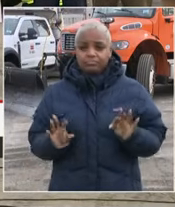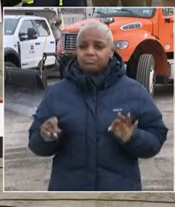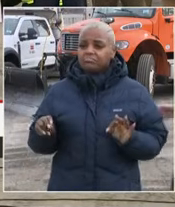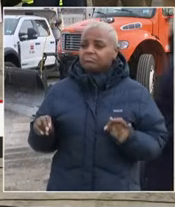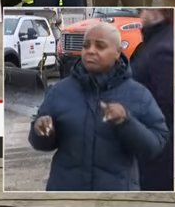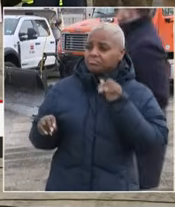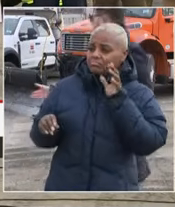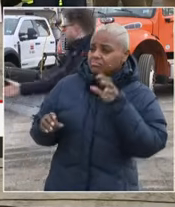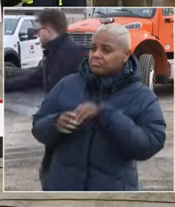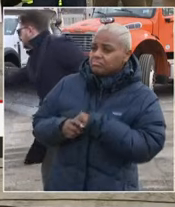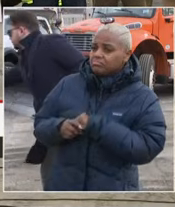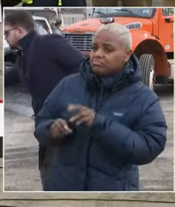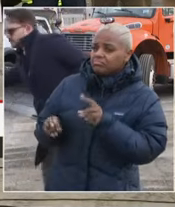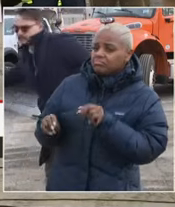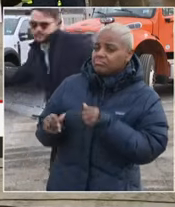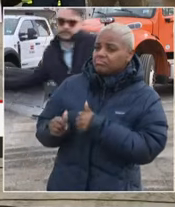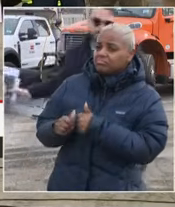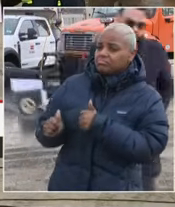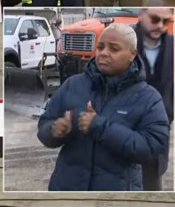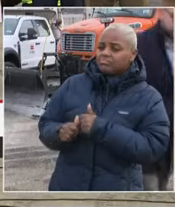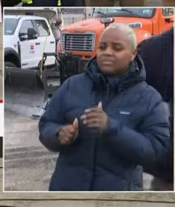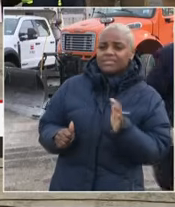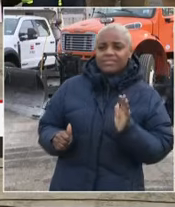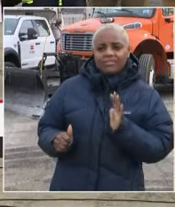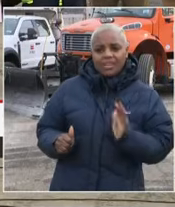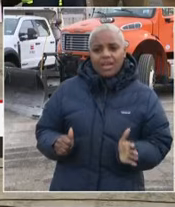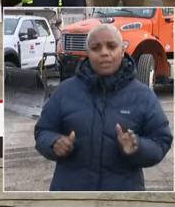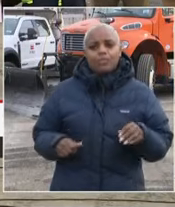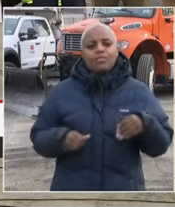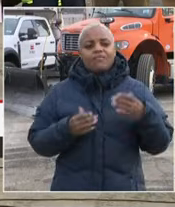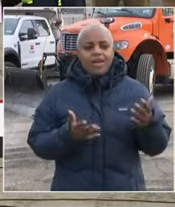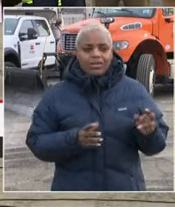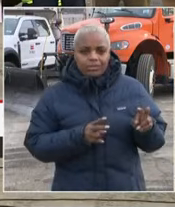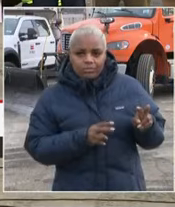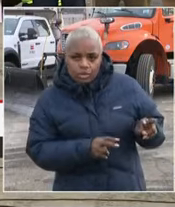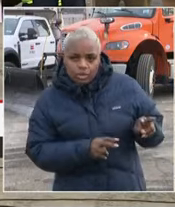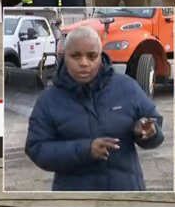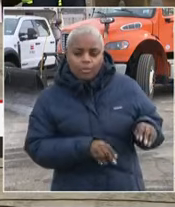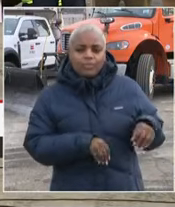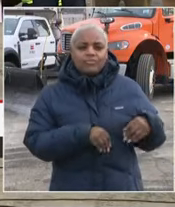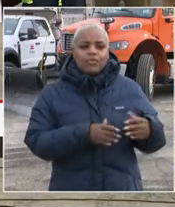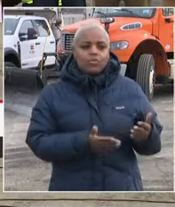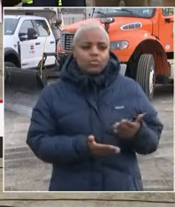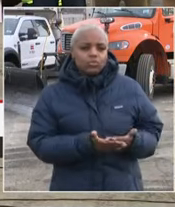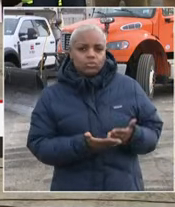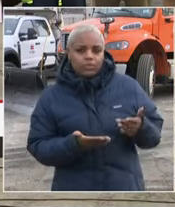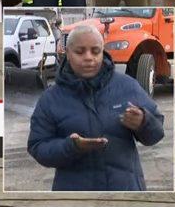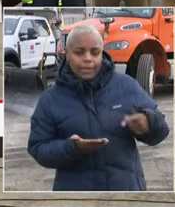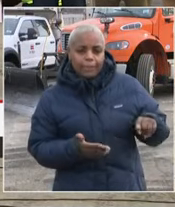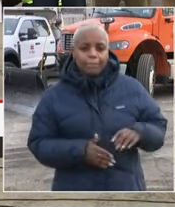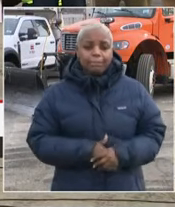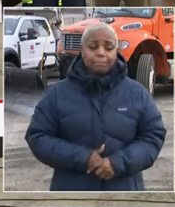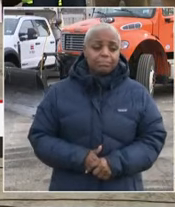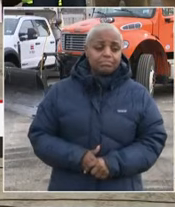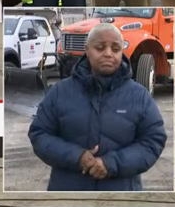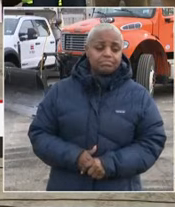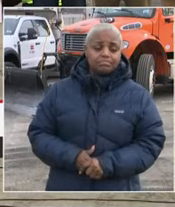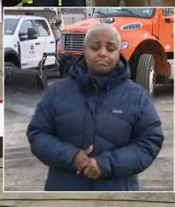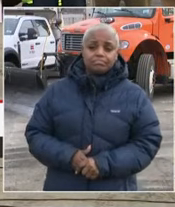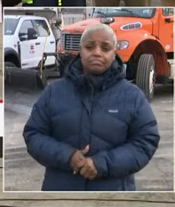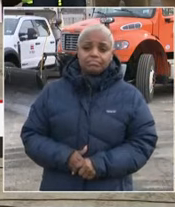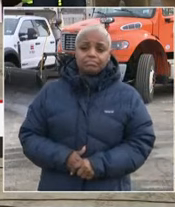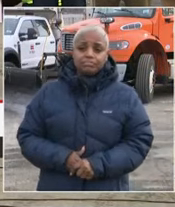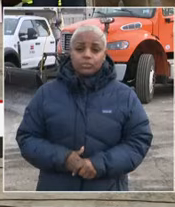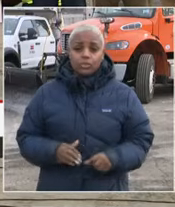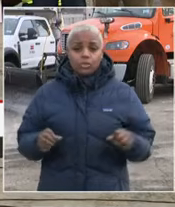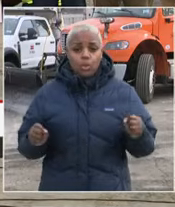for folks who may choose to stay outside. While cold weather injuries are preventable, so we really want people